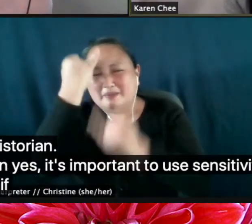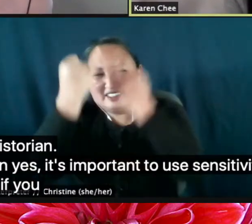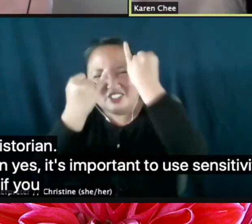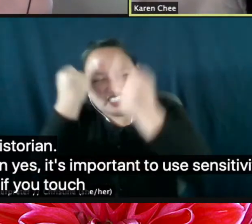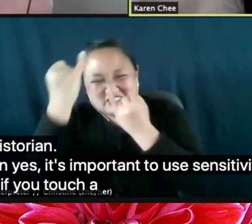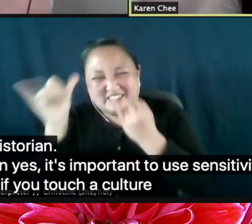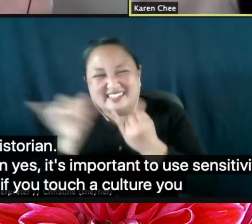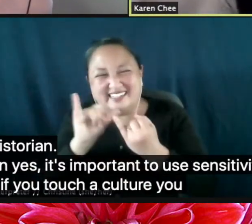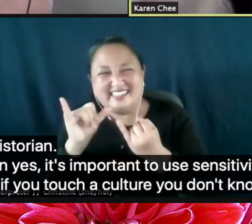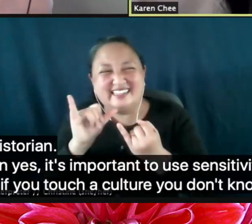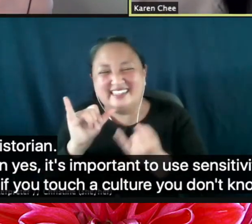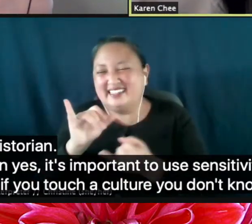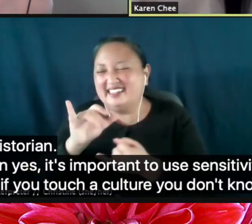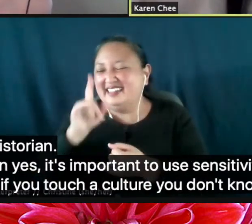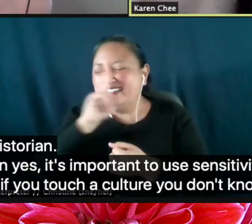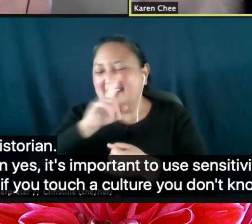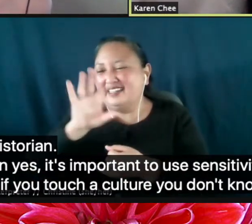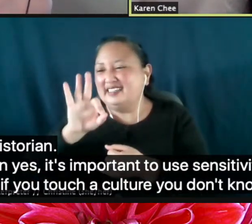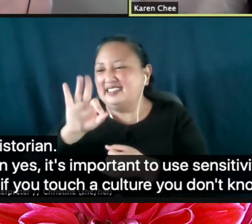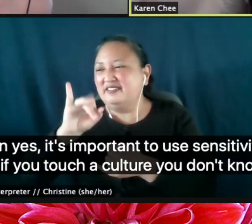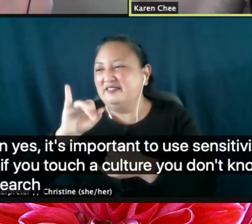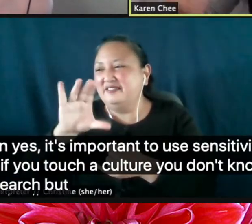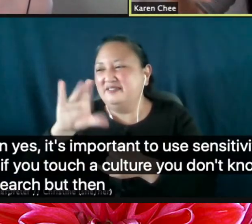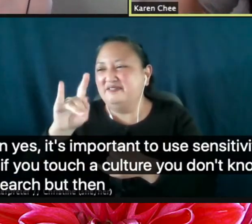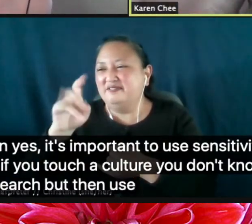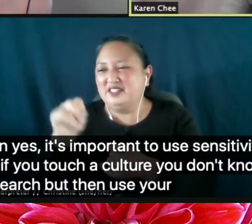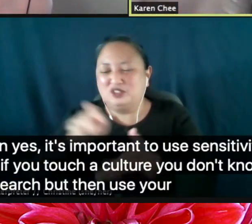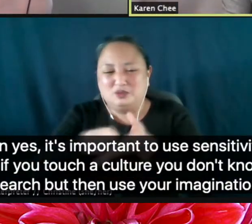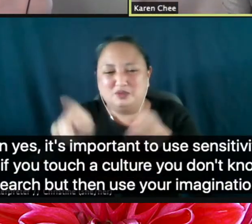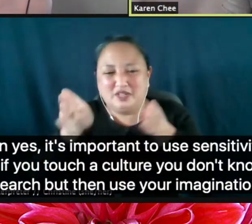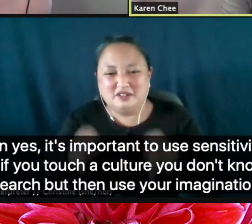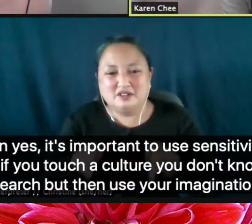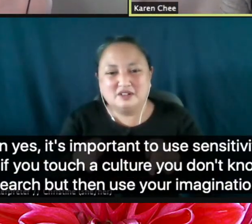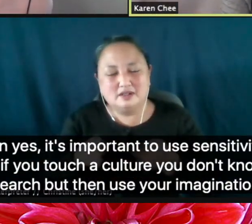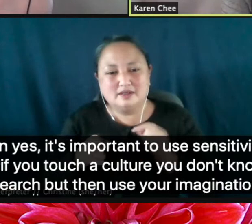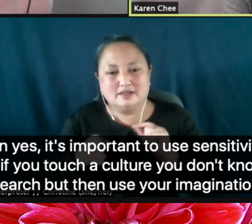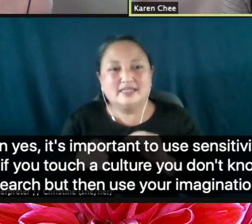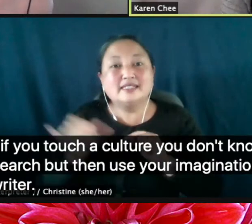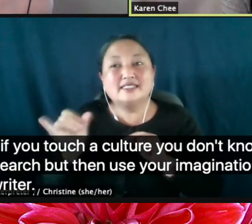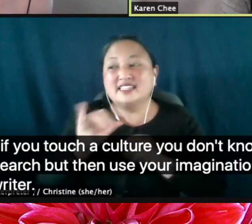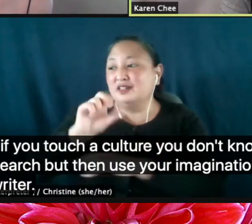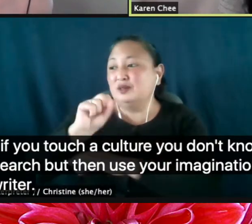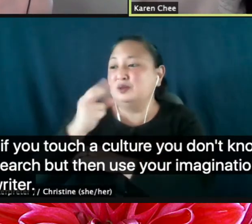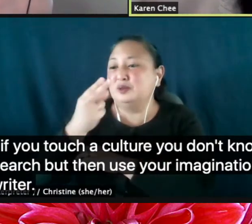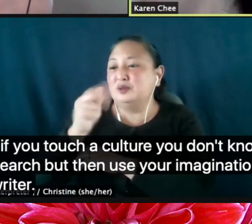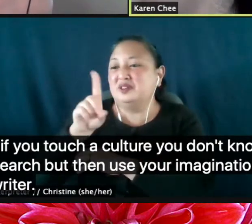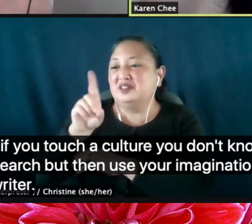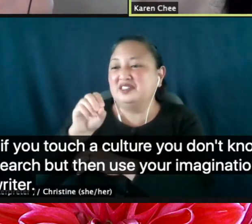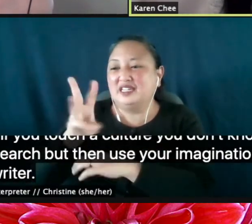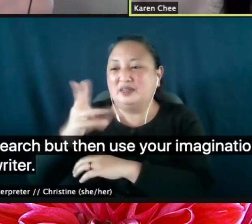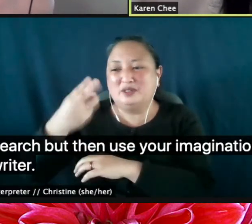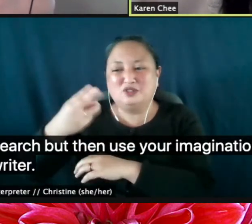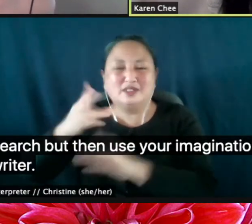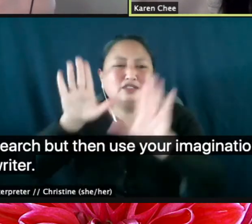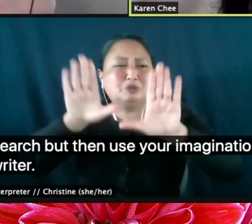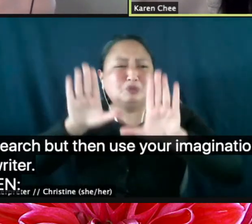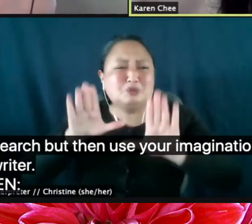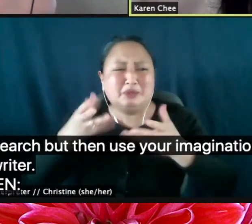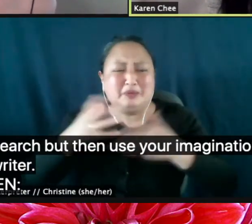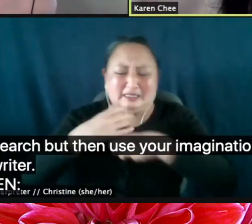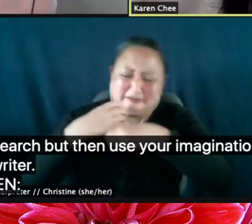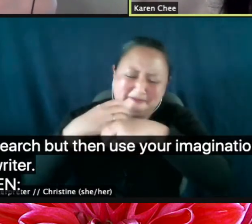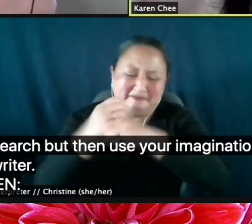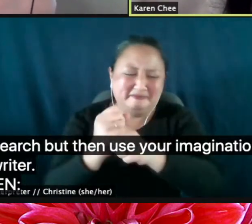Yeah. Oh, I love that so much. I also love the way you said, it's like a shadow history, which I think is such a great way of capturing it too,